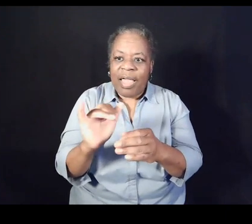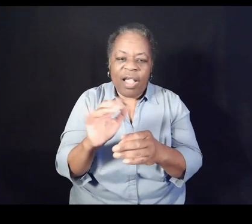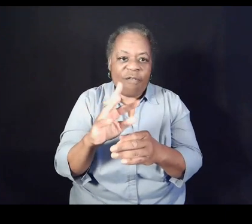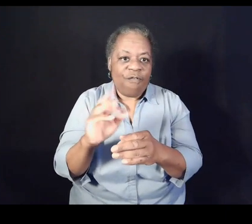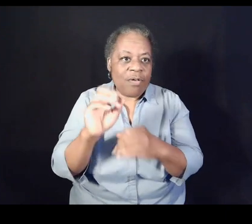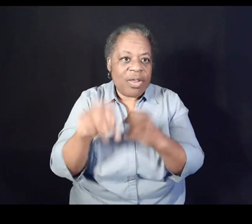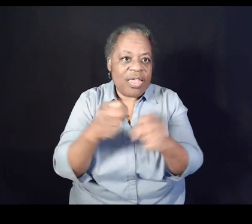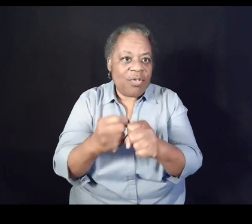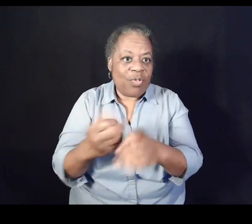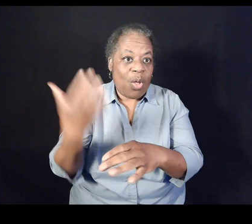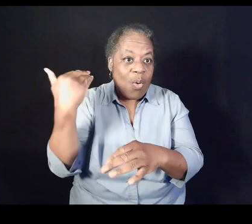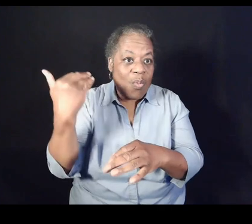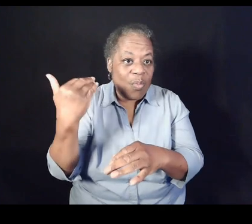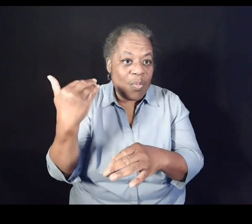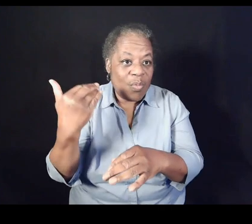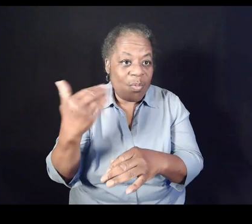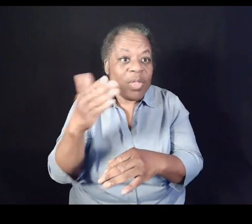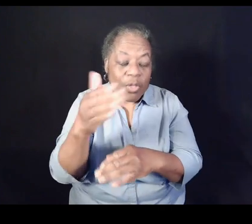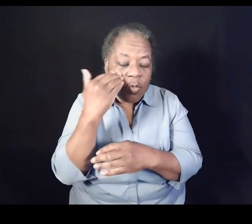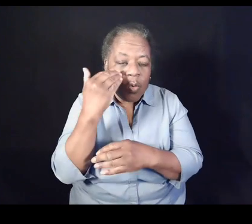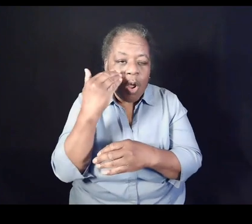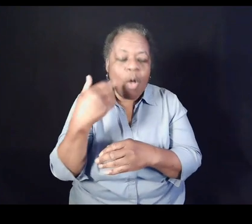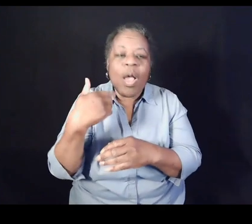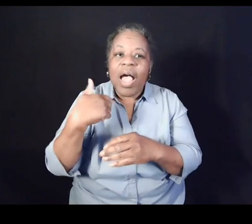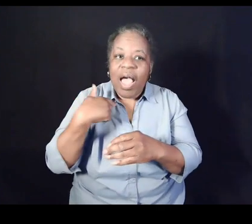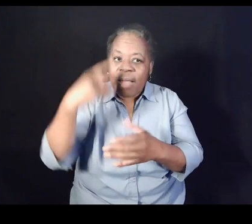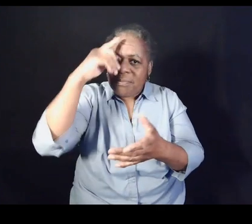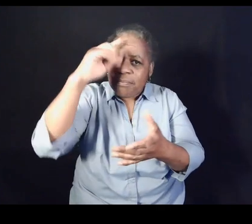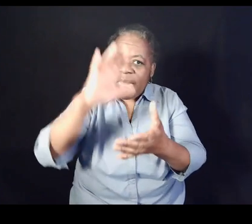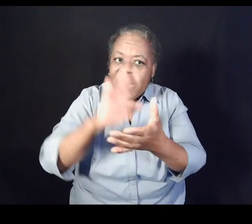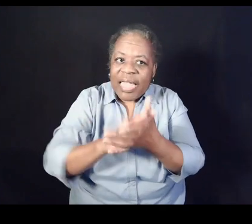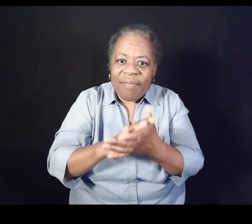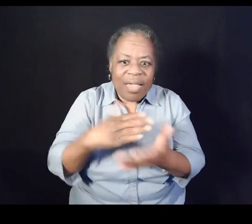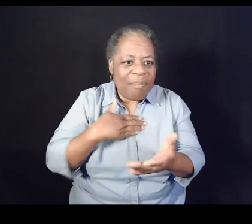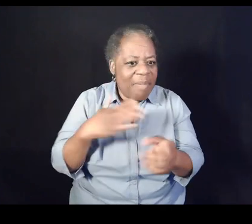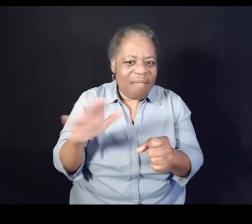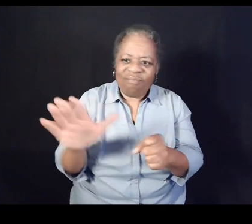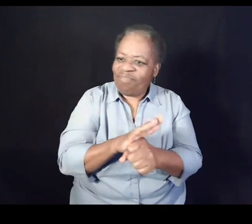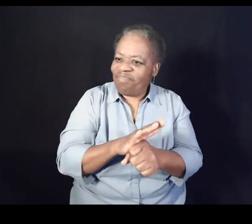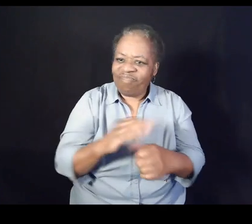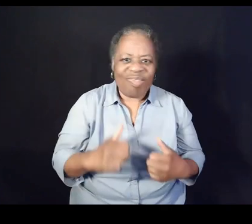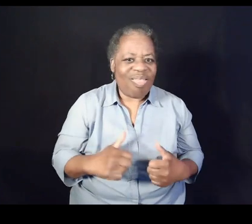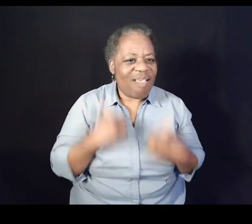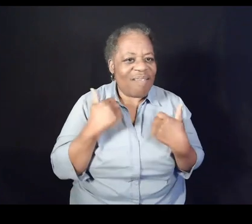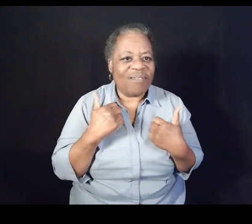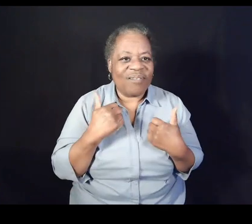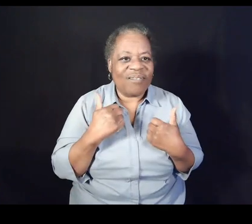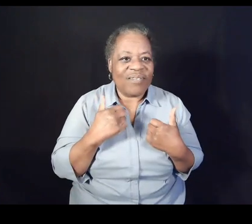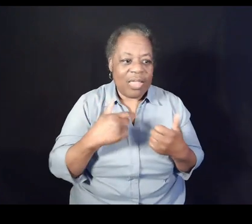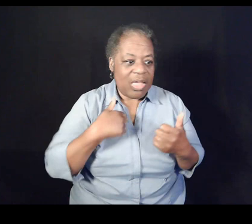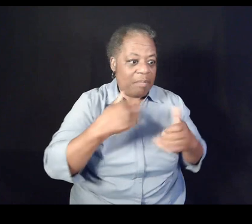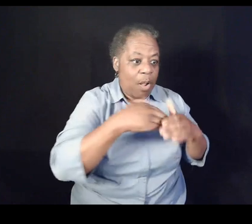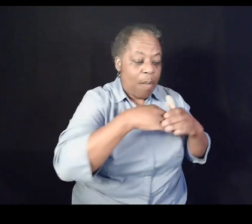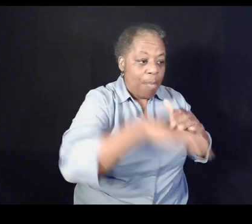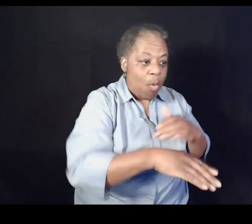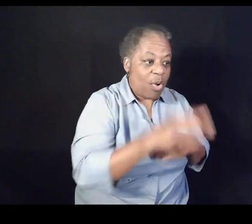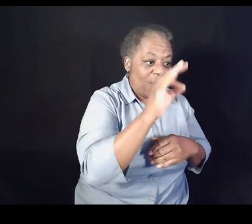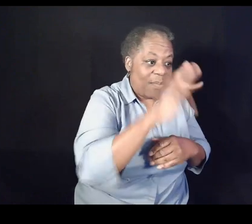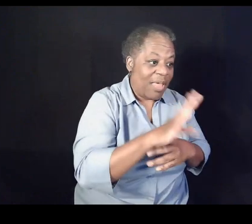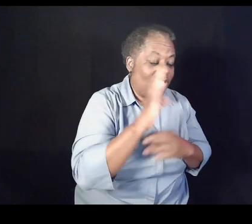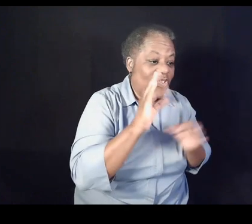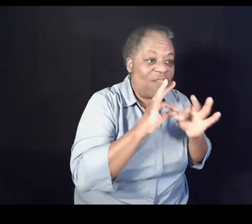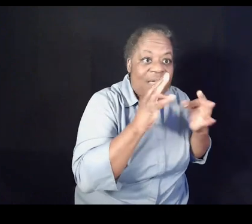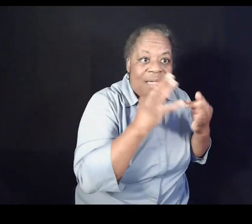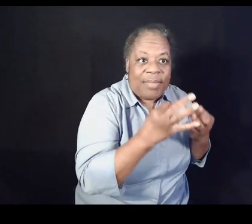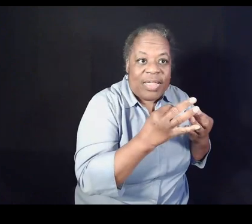As most of you know, I really have been believing my whole life. I was born into a pastor's family